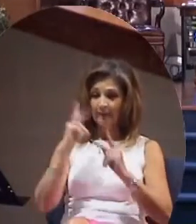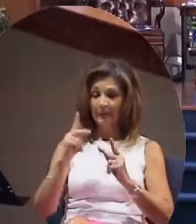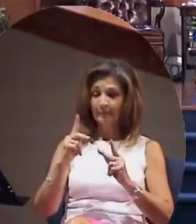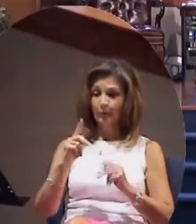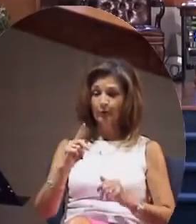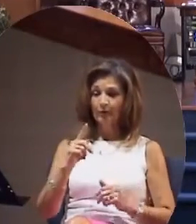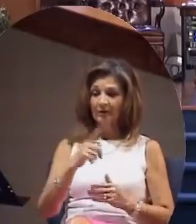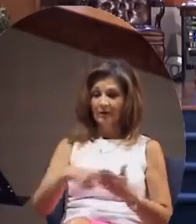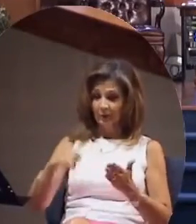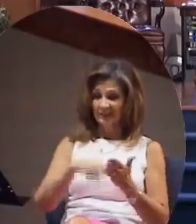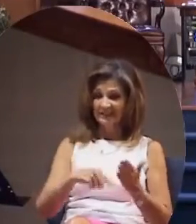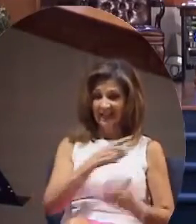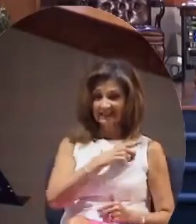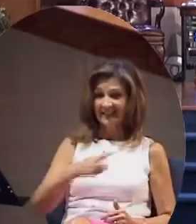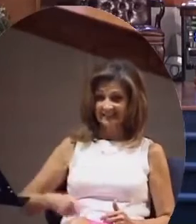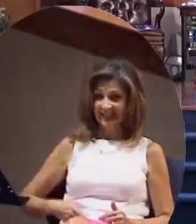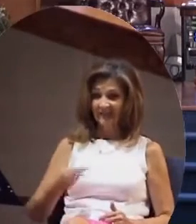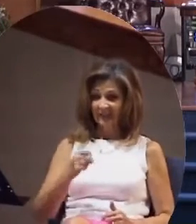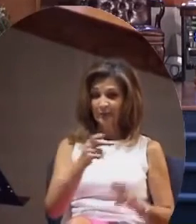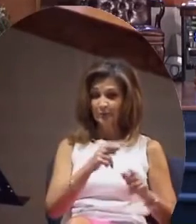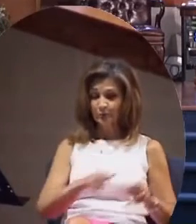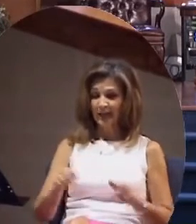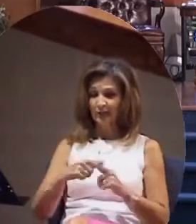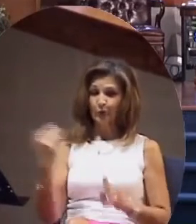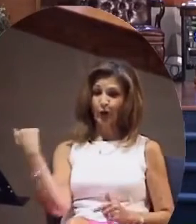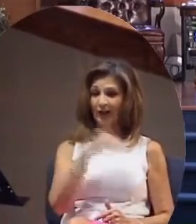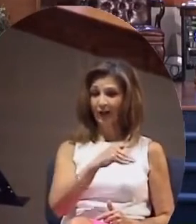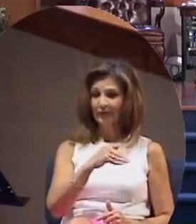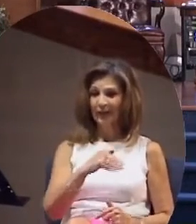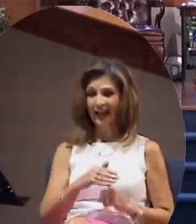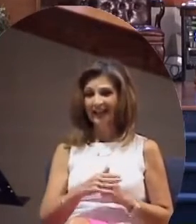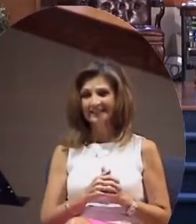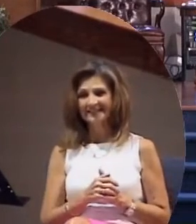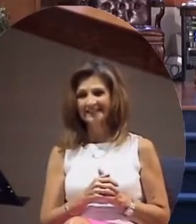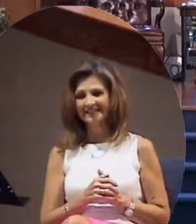Amen. Don't do that, but take up for your preacher.